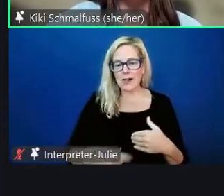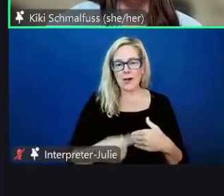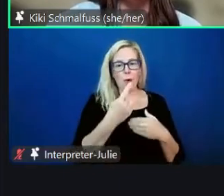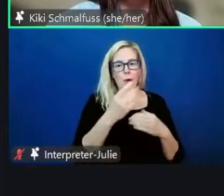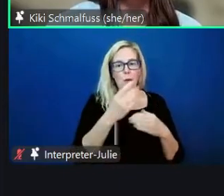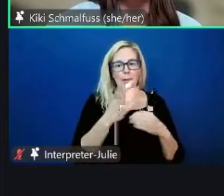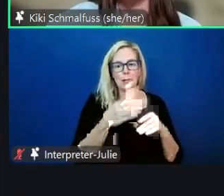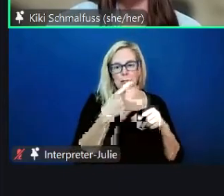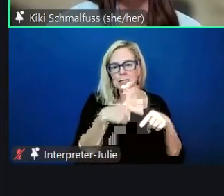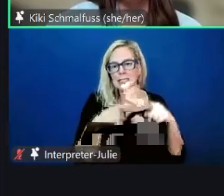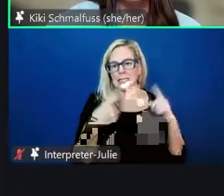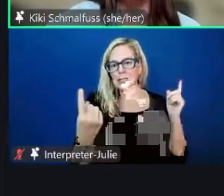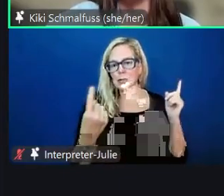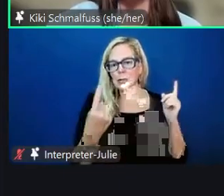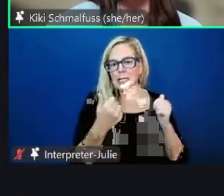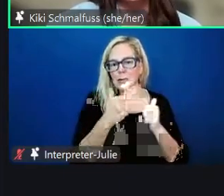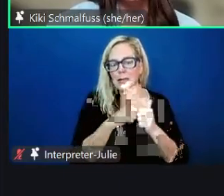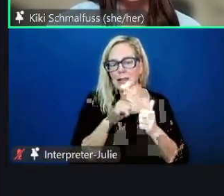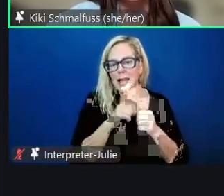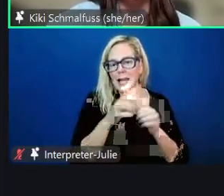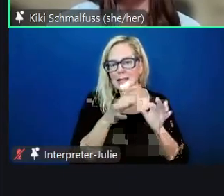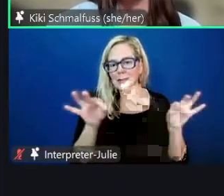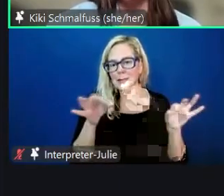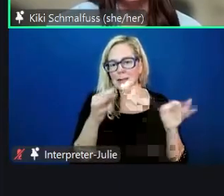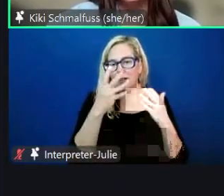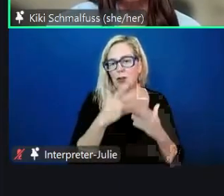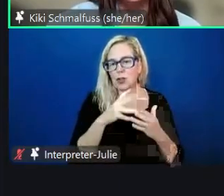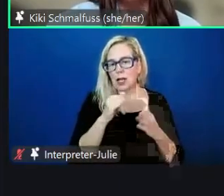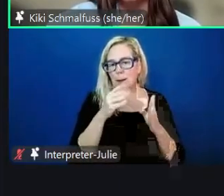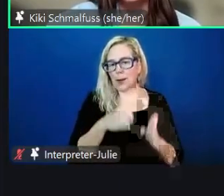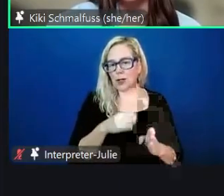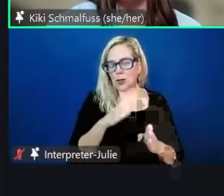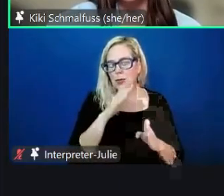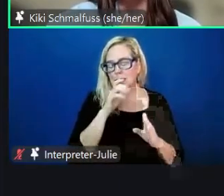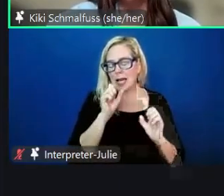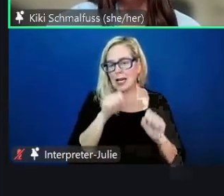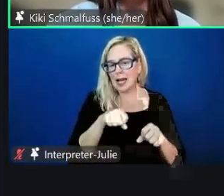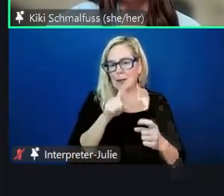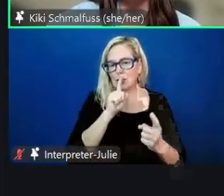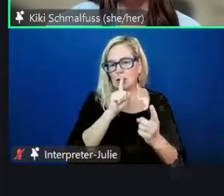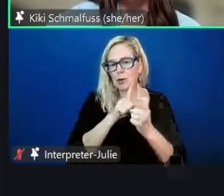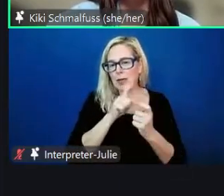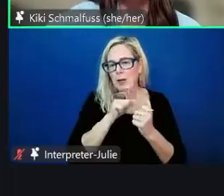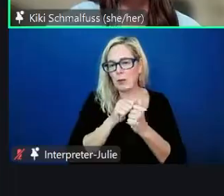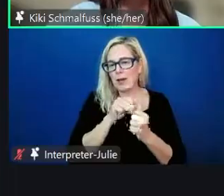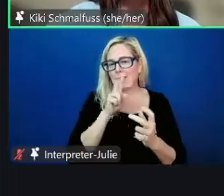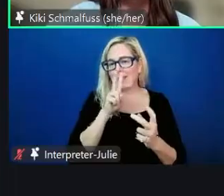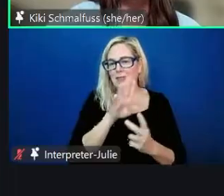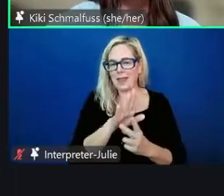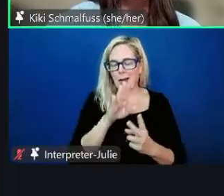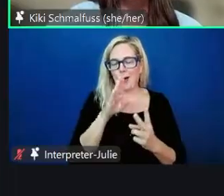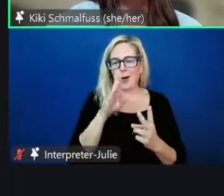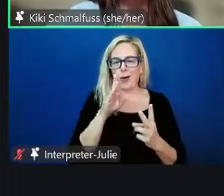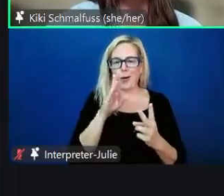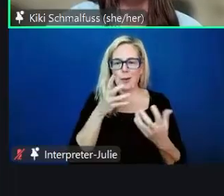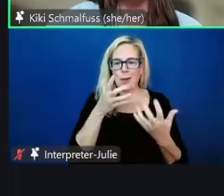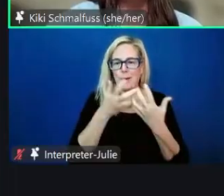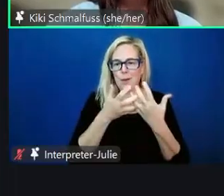disagreed with this statement. And again, unfortunately, this person was unable to meet with their paired mentor due to a lack of response.